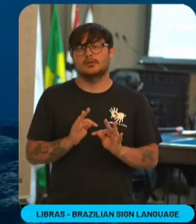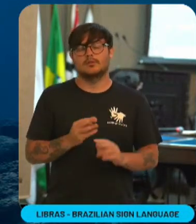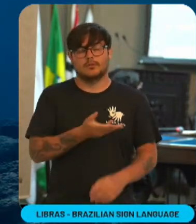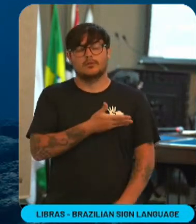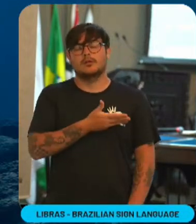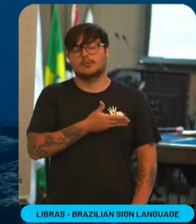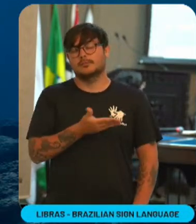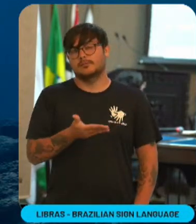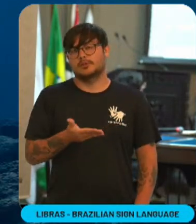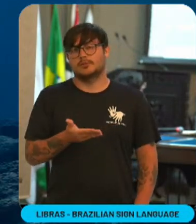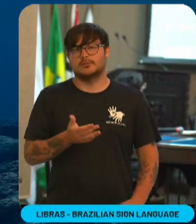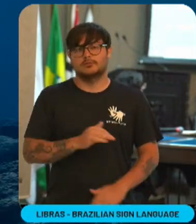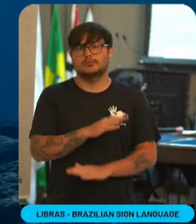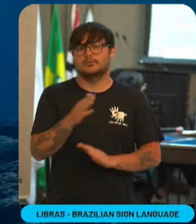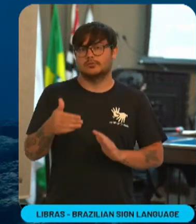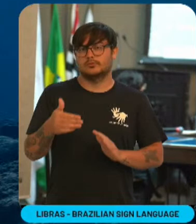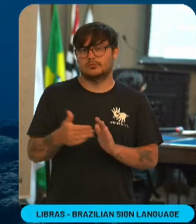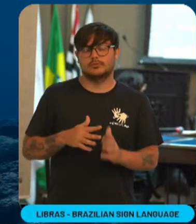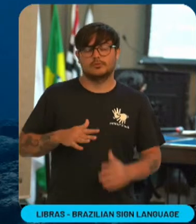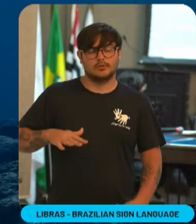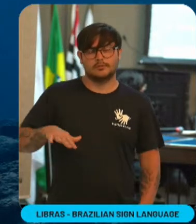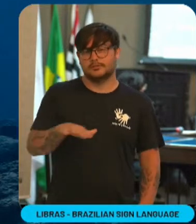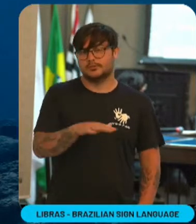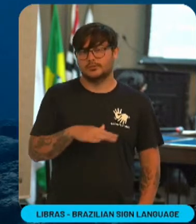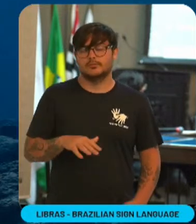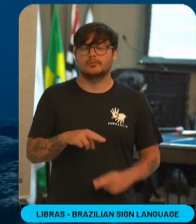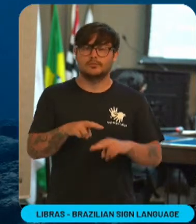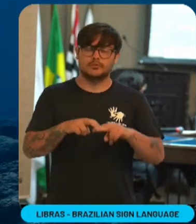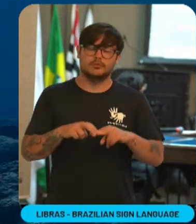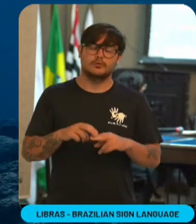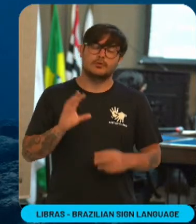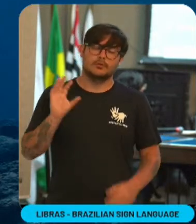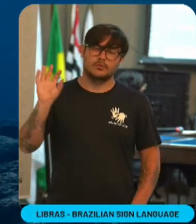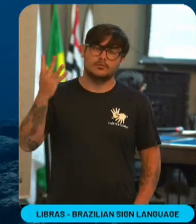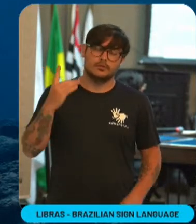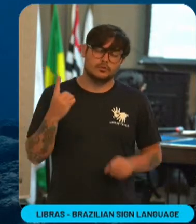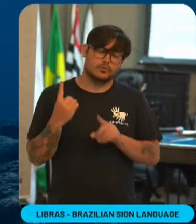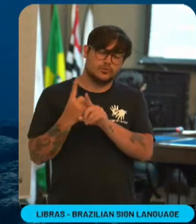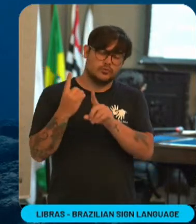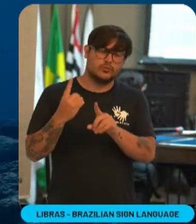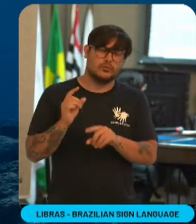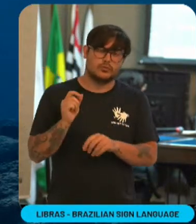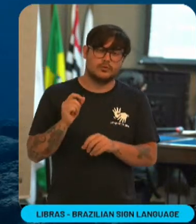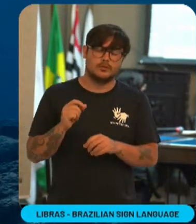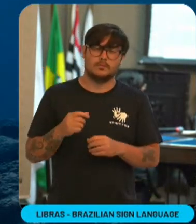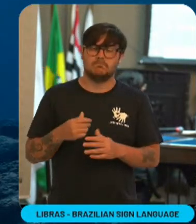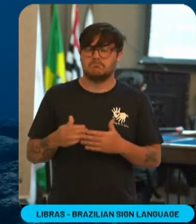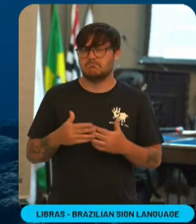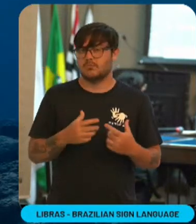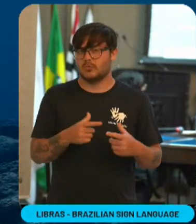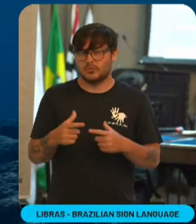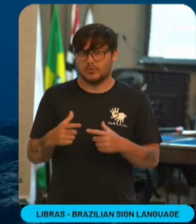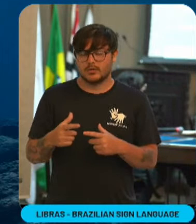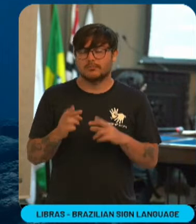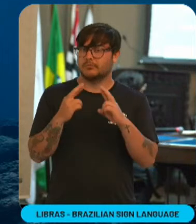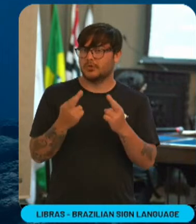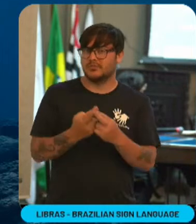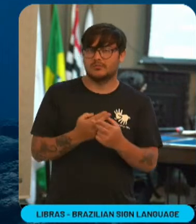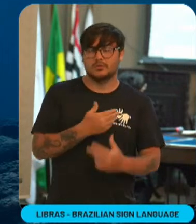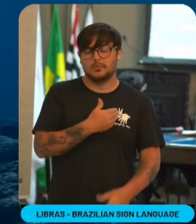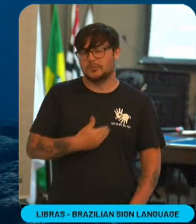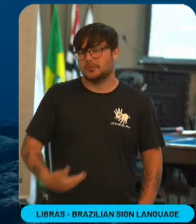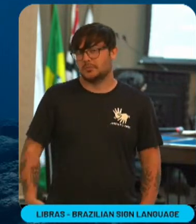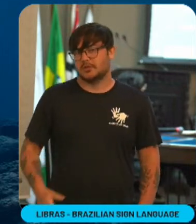and other technical people and colleagues from our region. So we end up